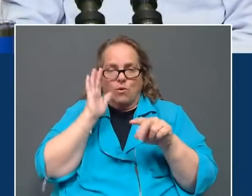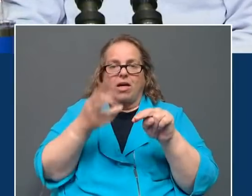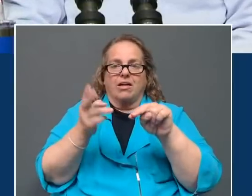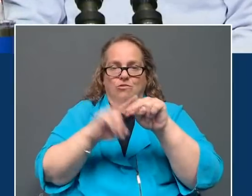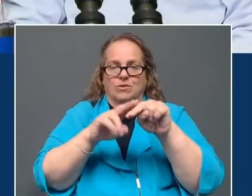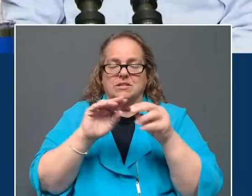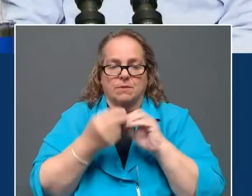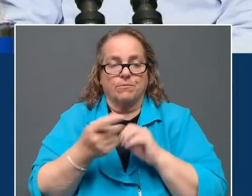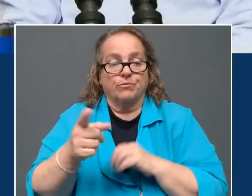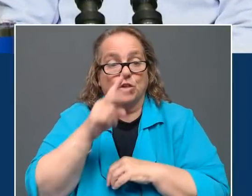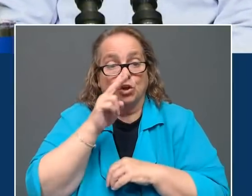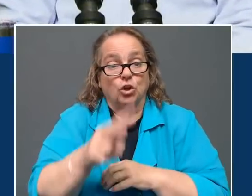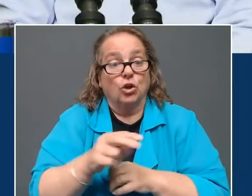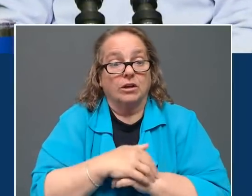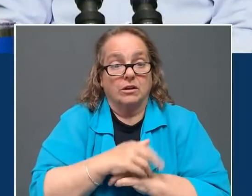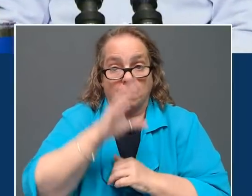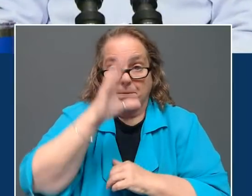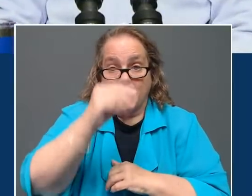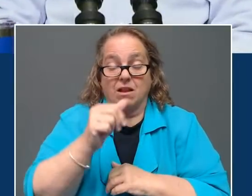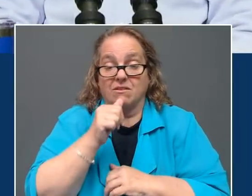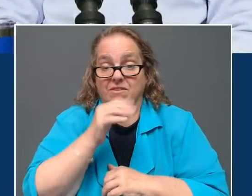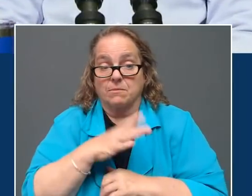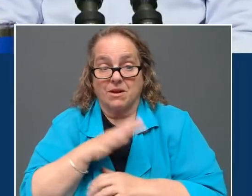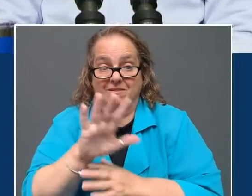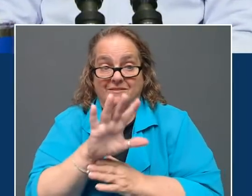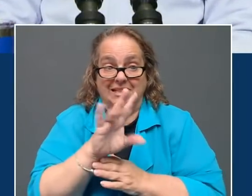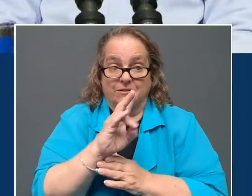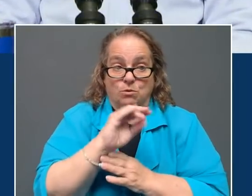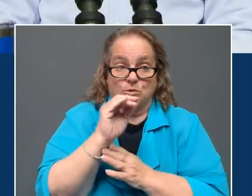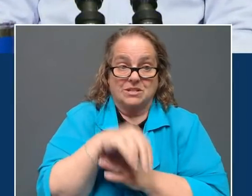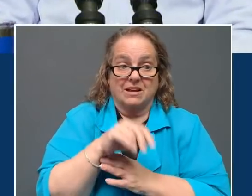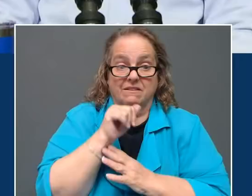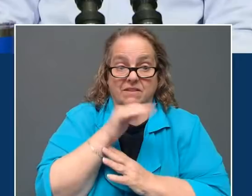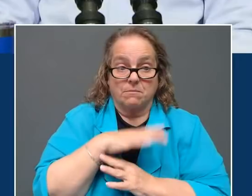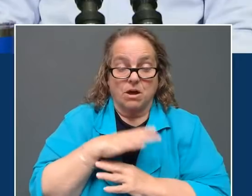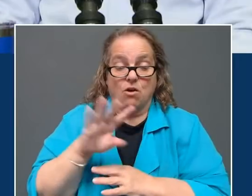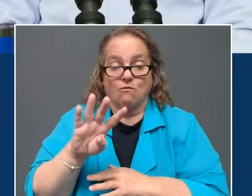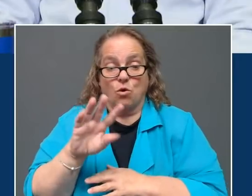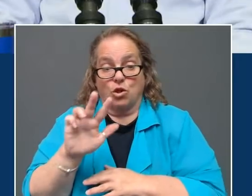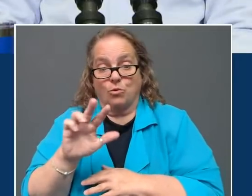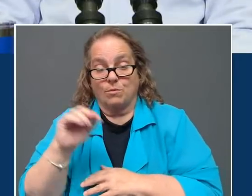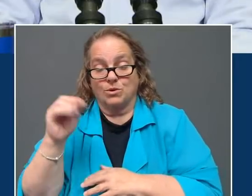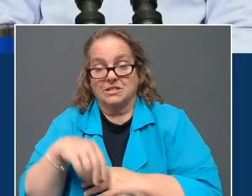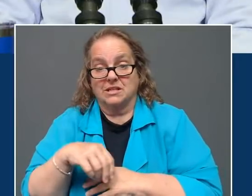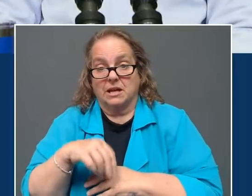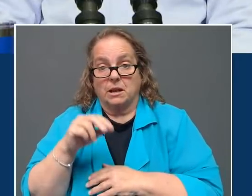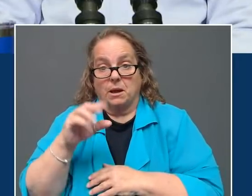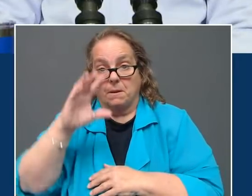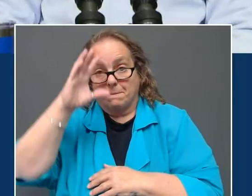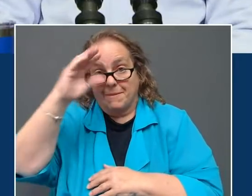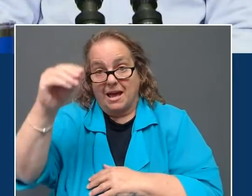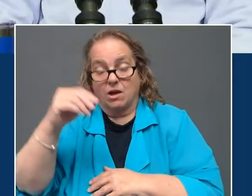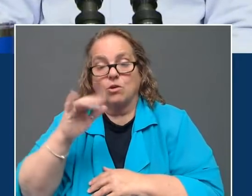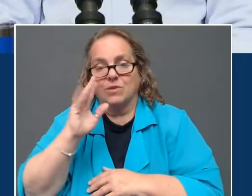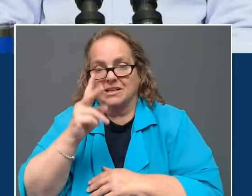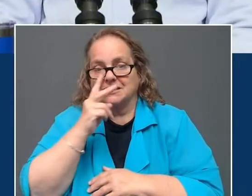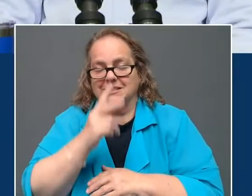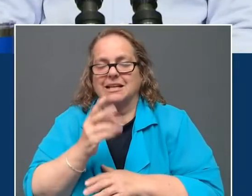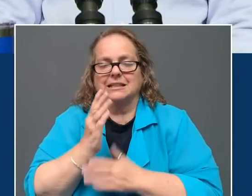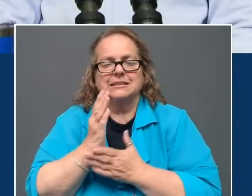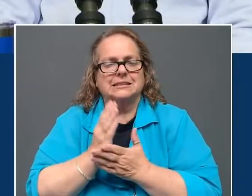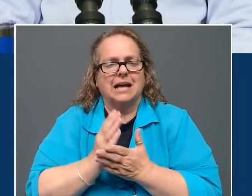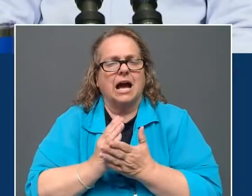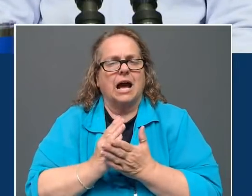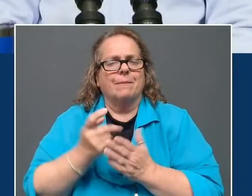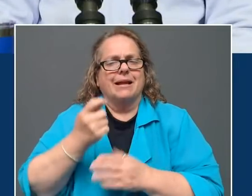gender, 57% female, 43% male. I think we're certainly seeing some more hesitancy among